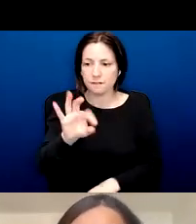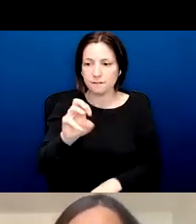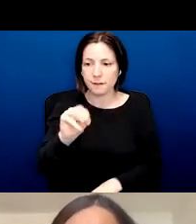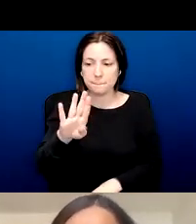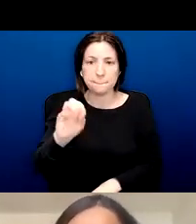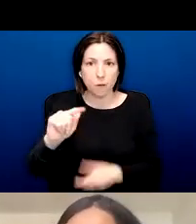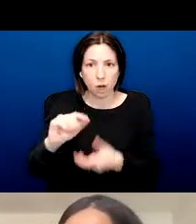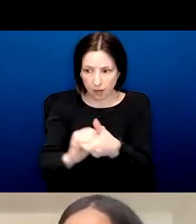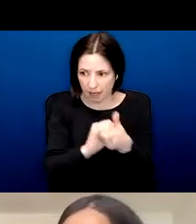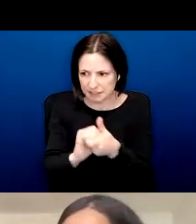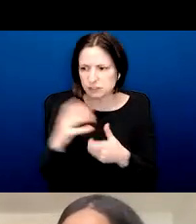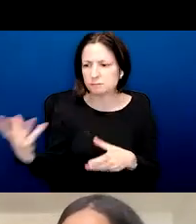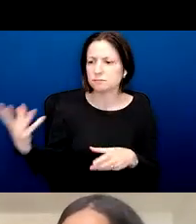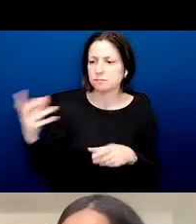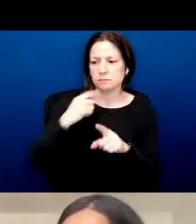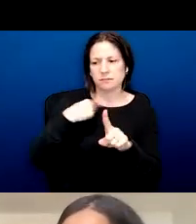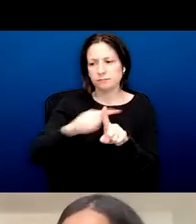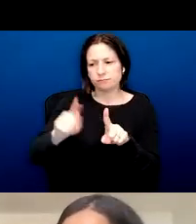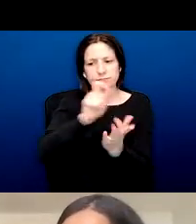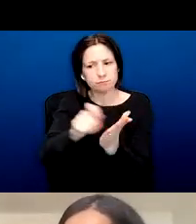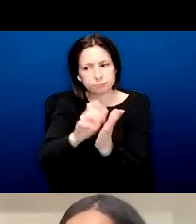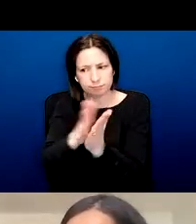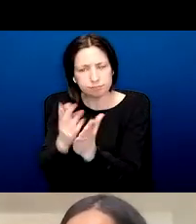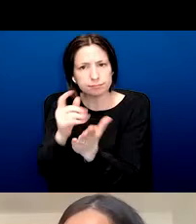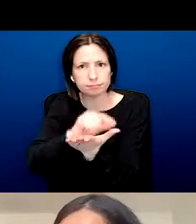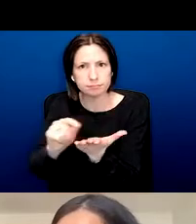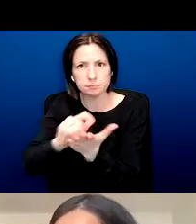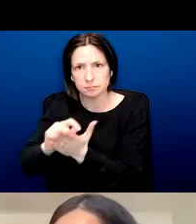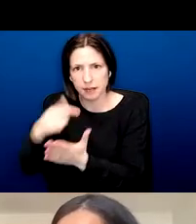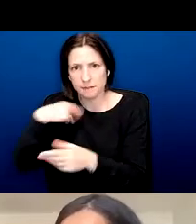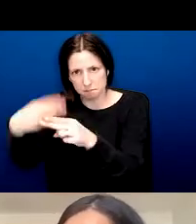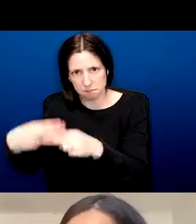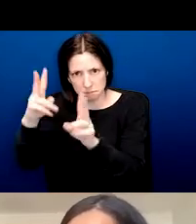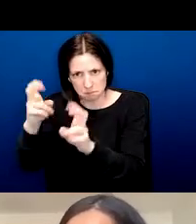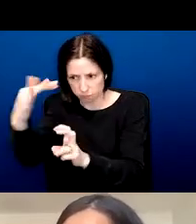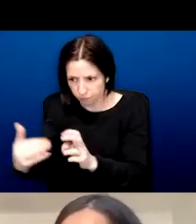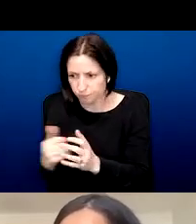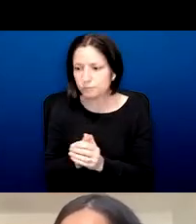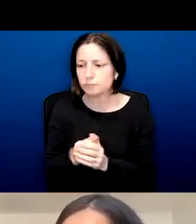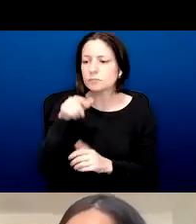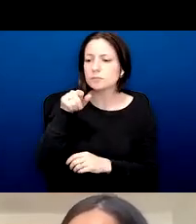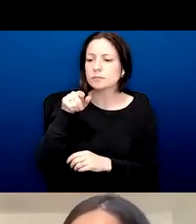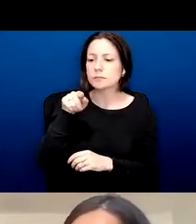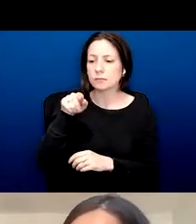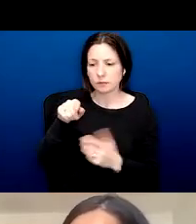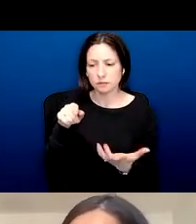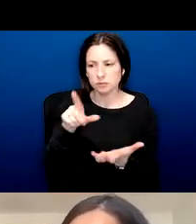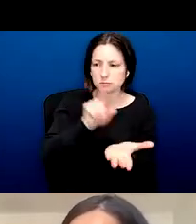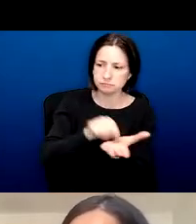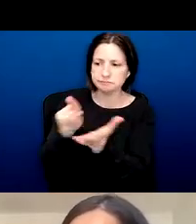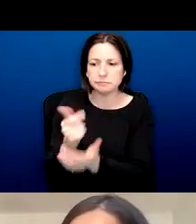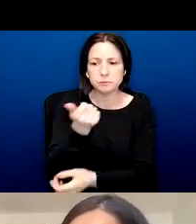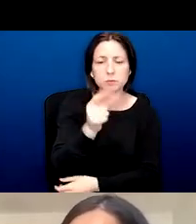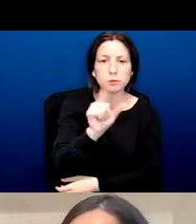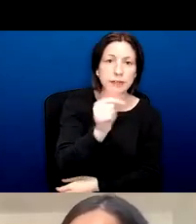Online Philanthropy in the Global North and South, Connecting Microfinancing and Gaming for Change, 2017.